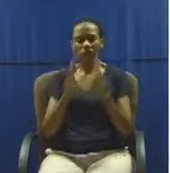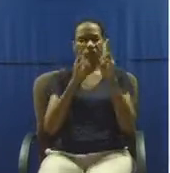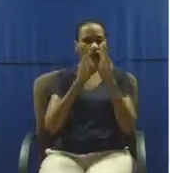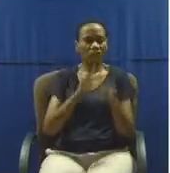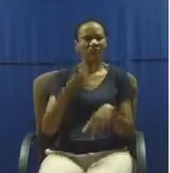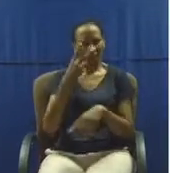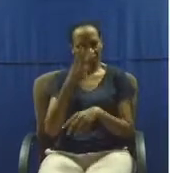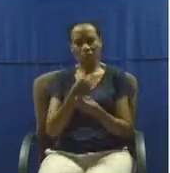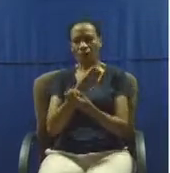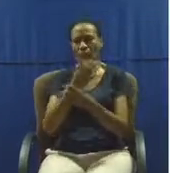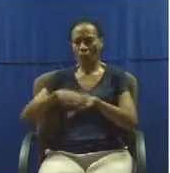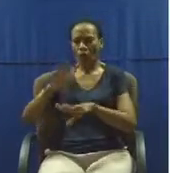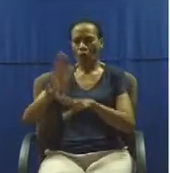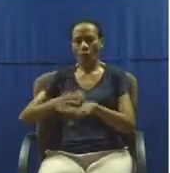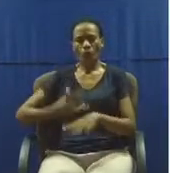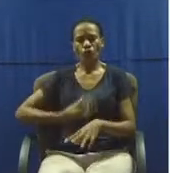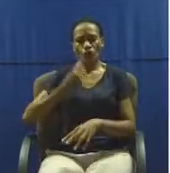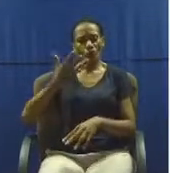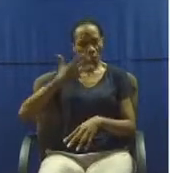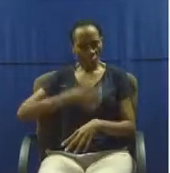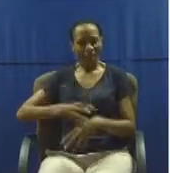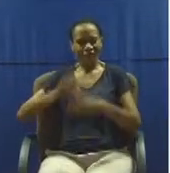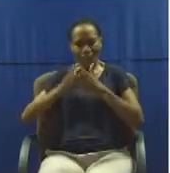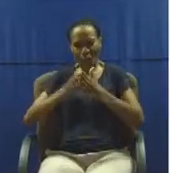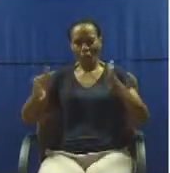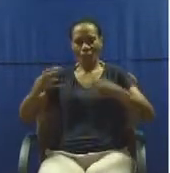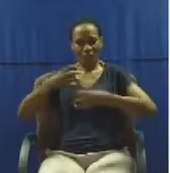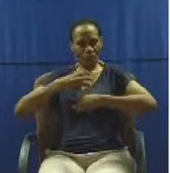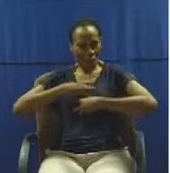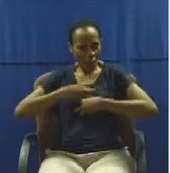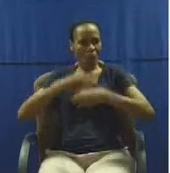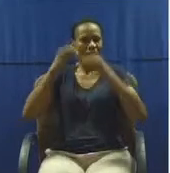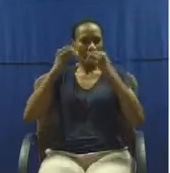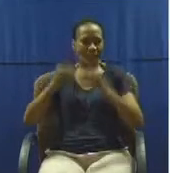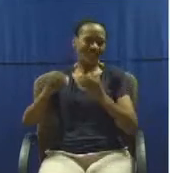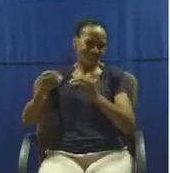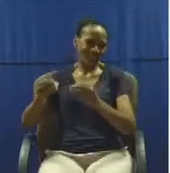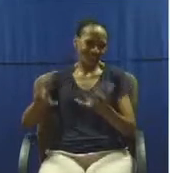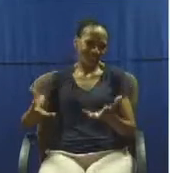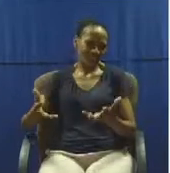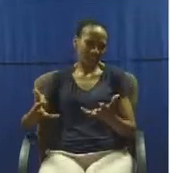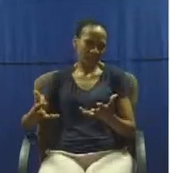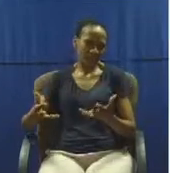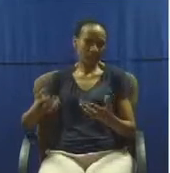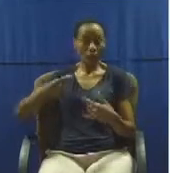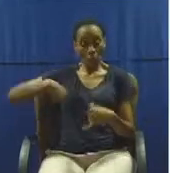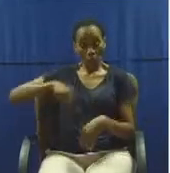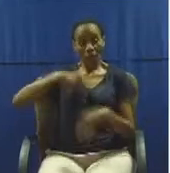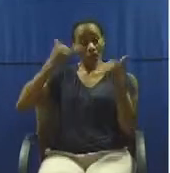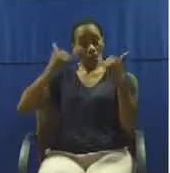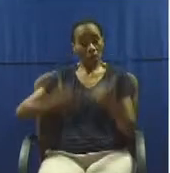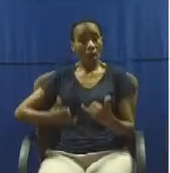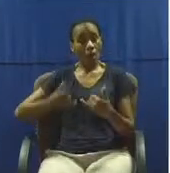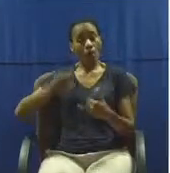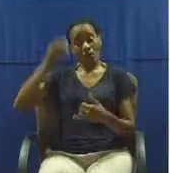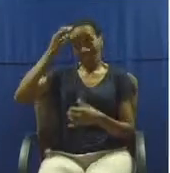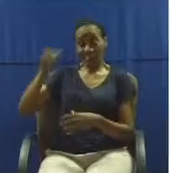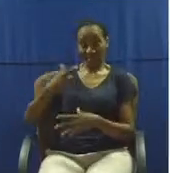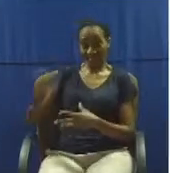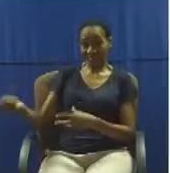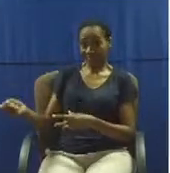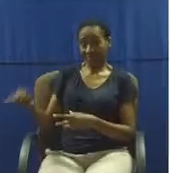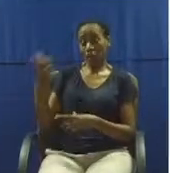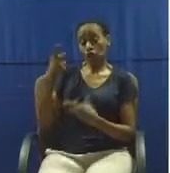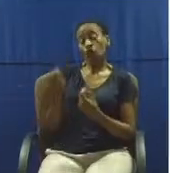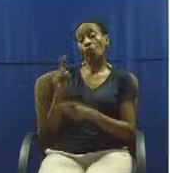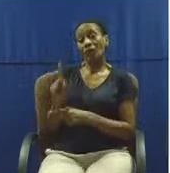to run their own small, medium, and big businesses. And what we now need to do as the government is